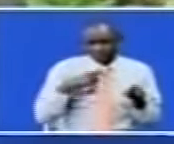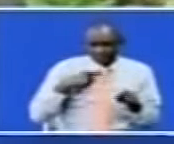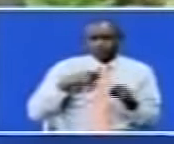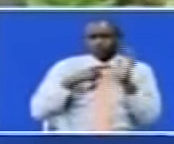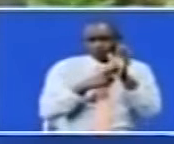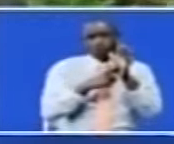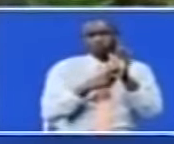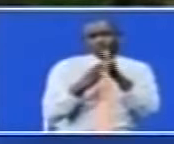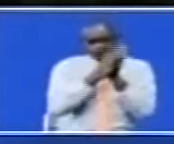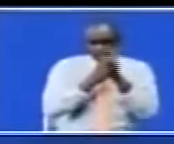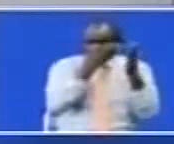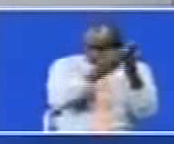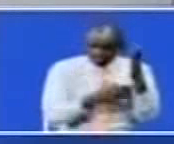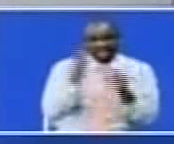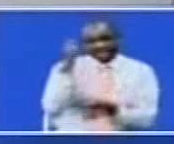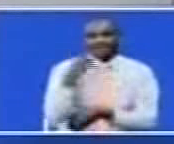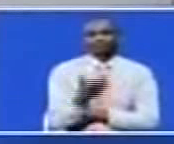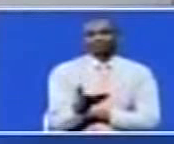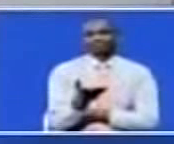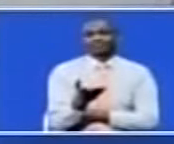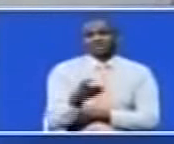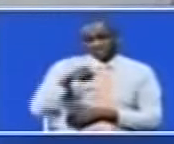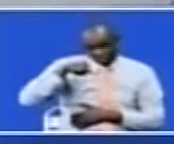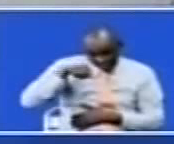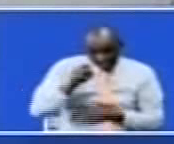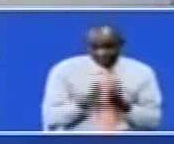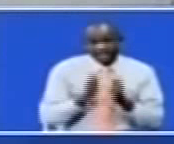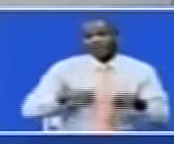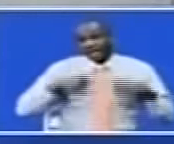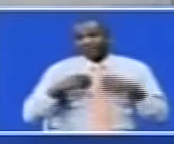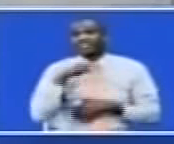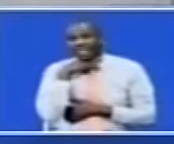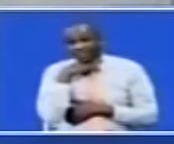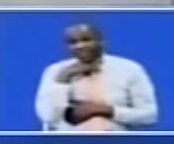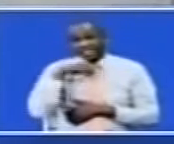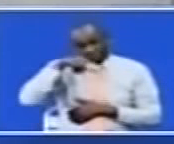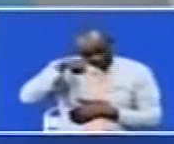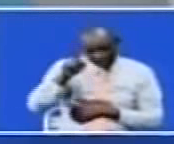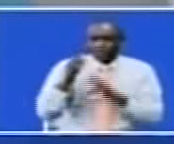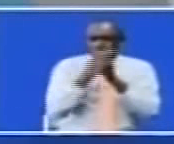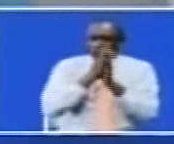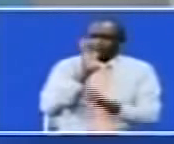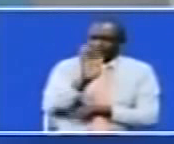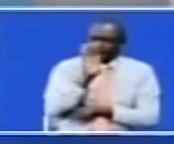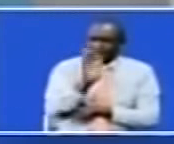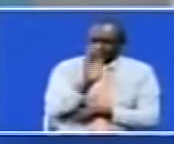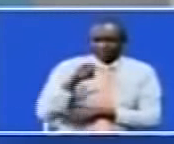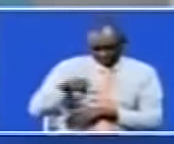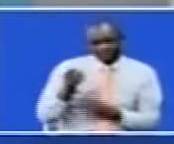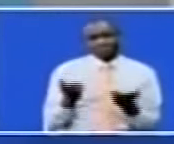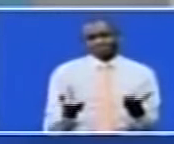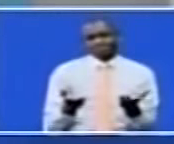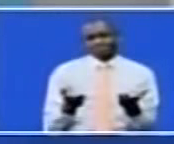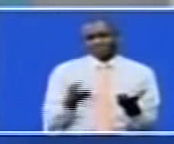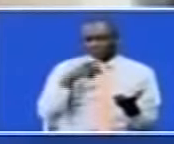profile of Kenya as a whole. Revered in life and in death, modest, as eulogized by the Most Reverend John Njenga,